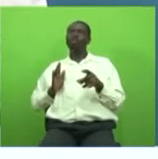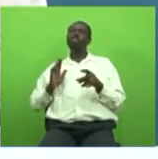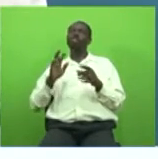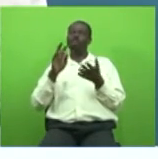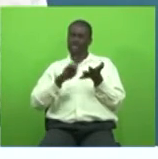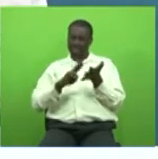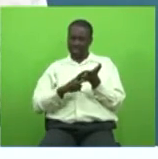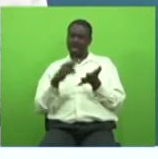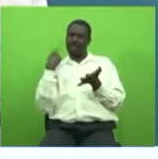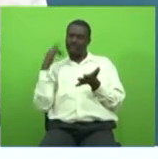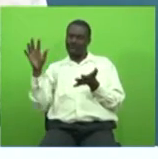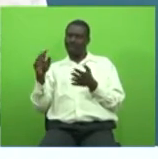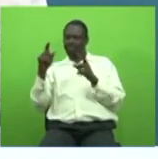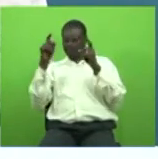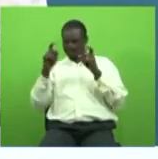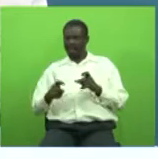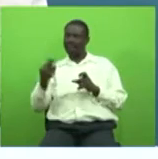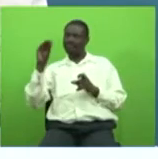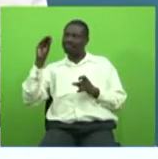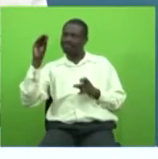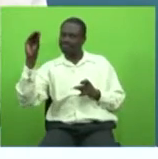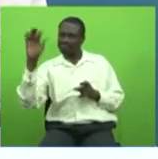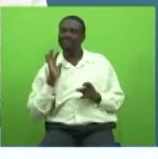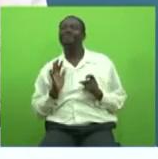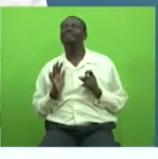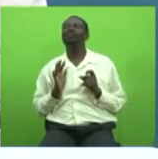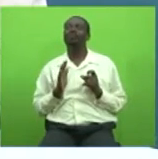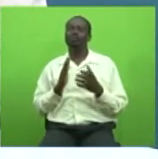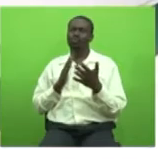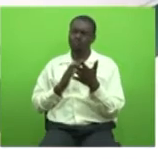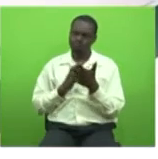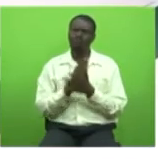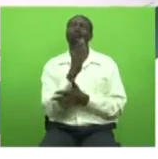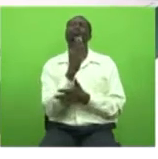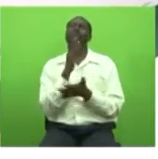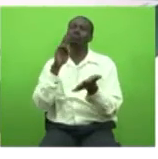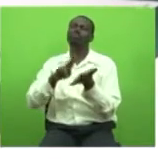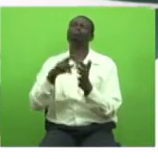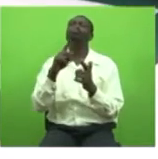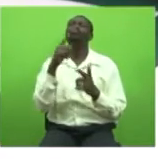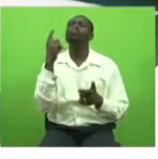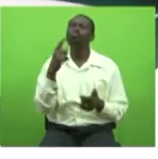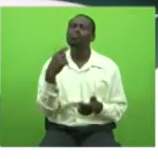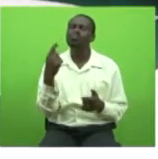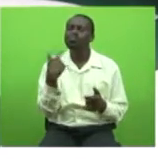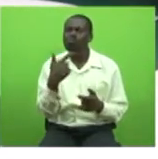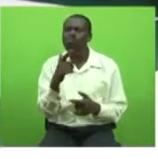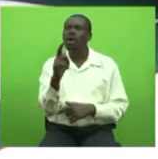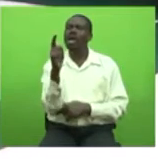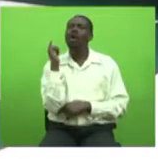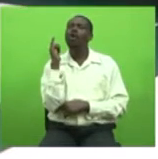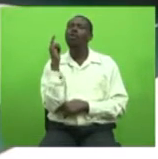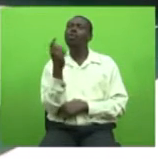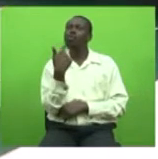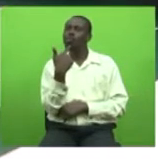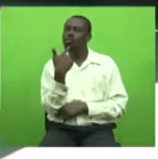is registered as a medical practitioner in the country. When a sexual violence case is before